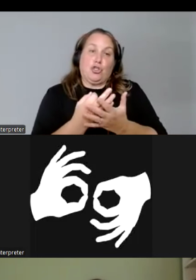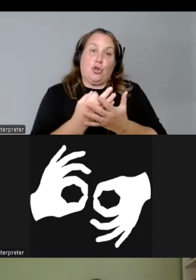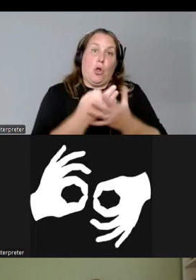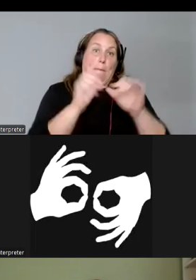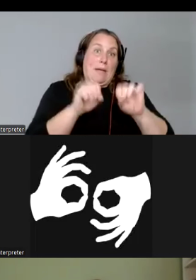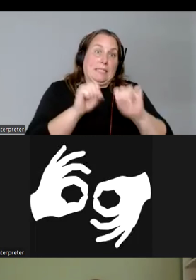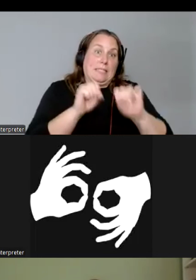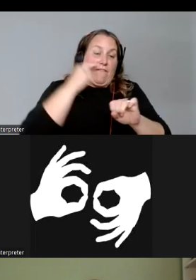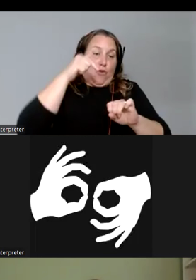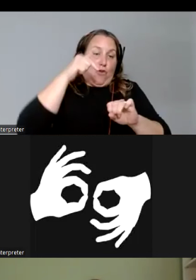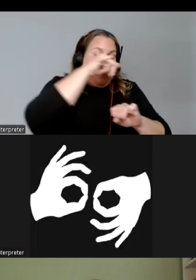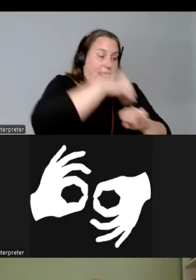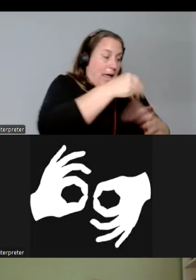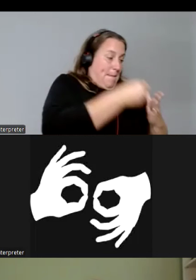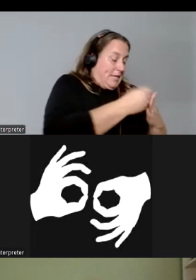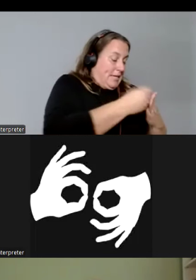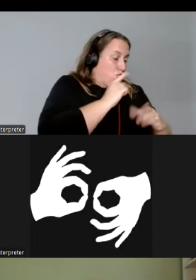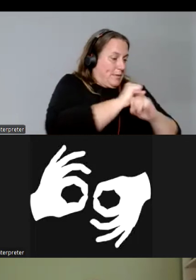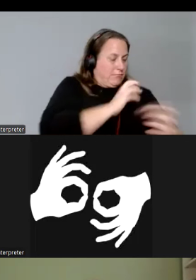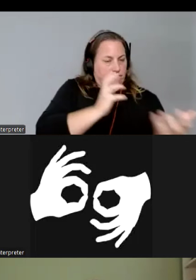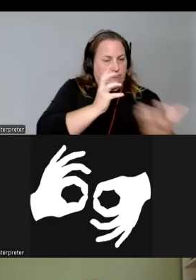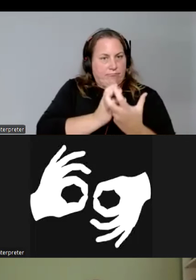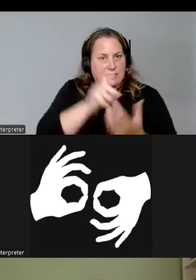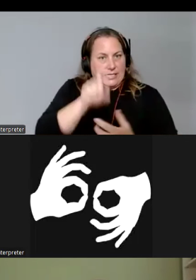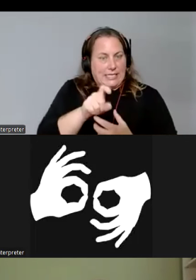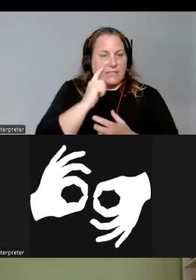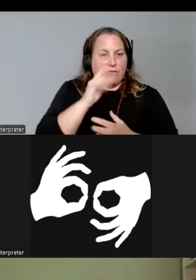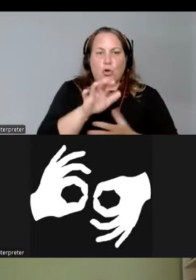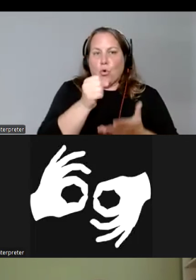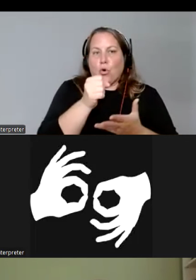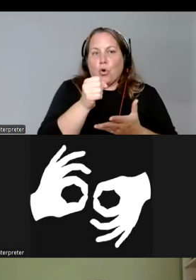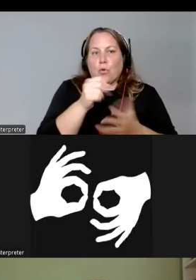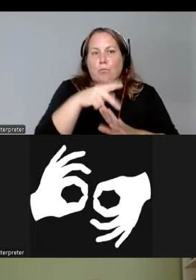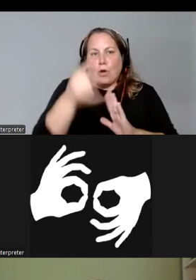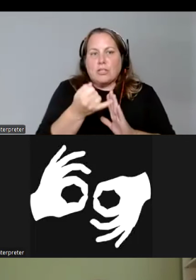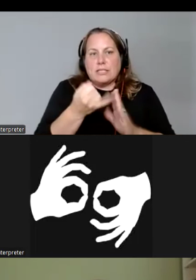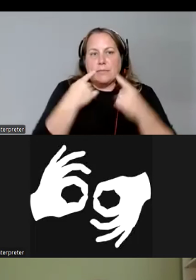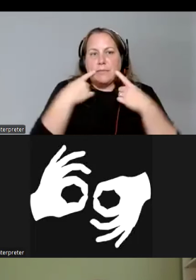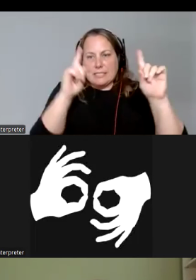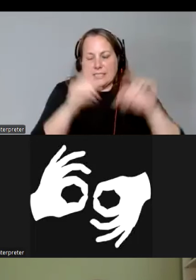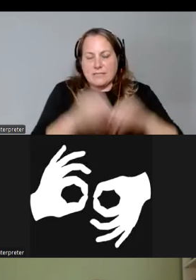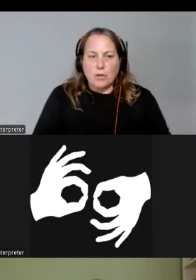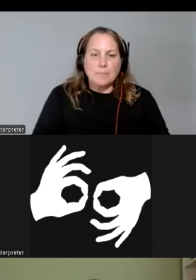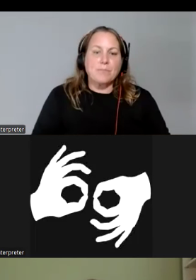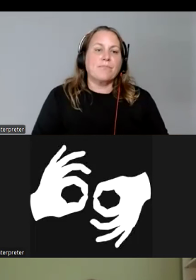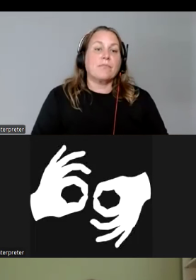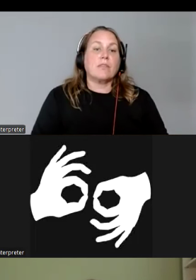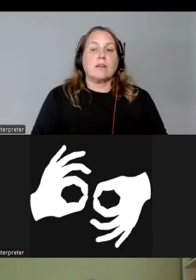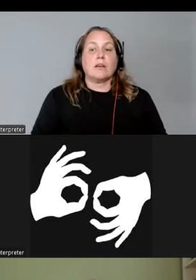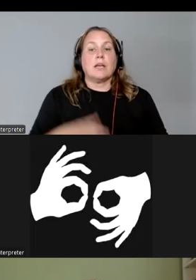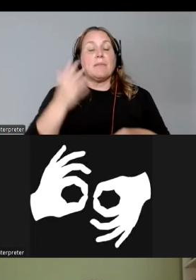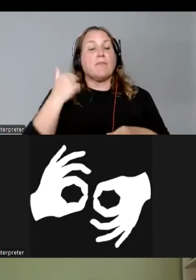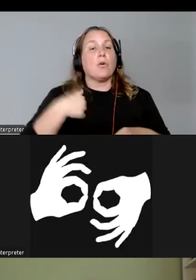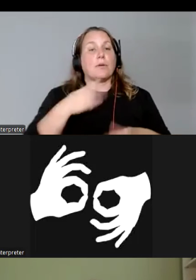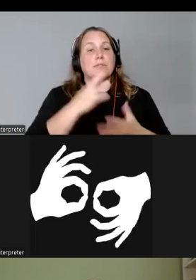of interdependently. When in the previous slide, I talked about audience development and outreach, I